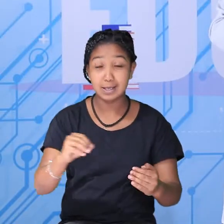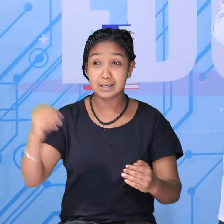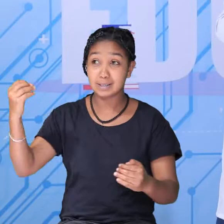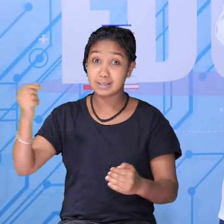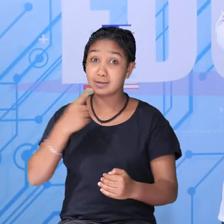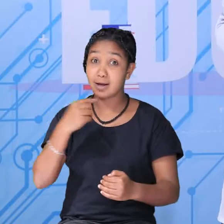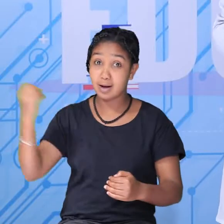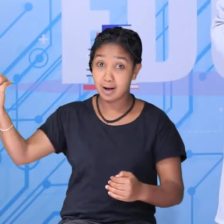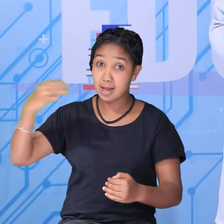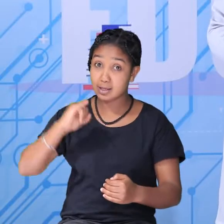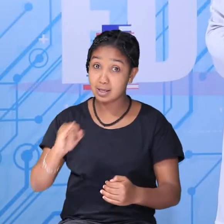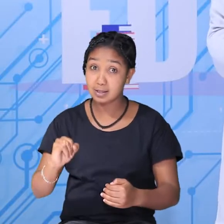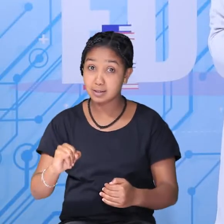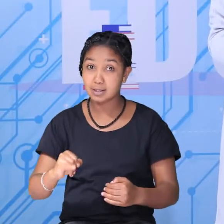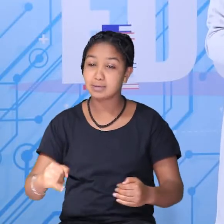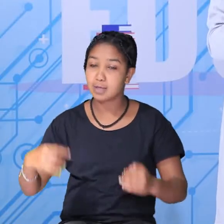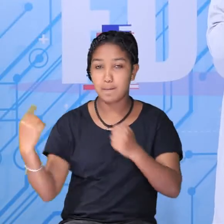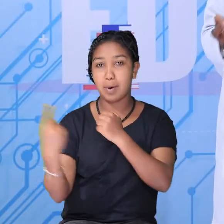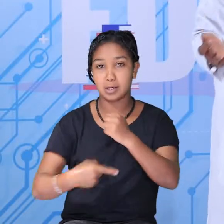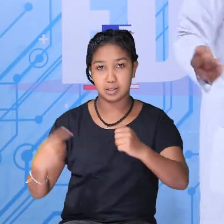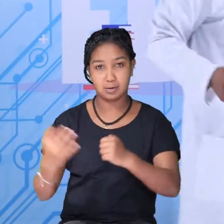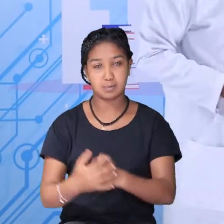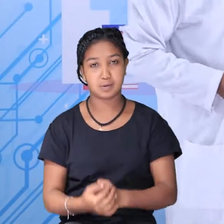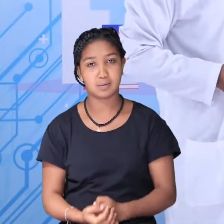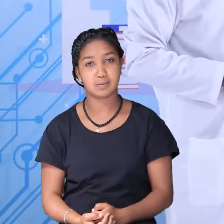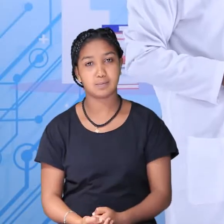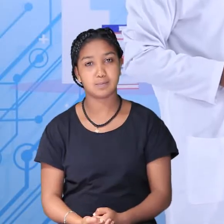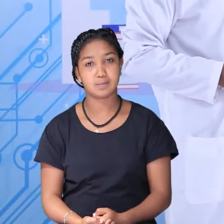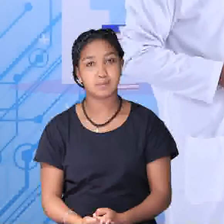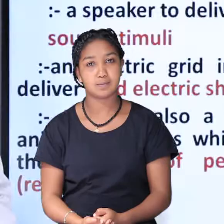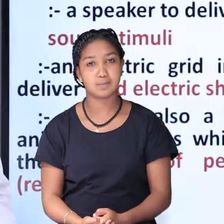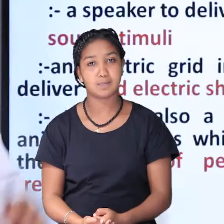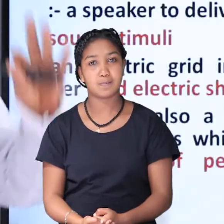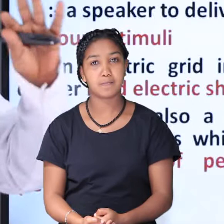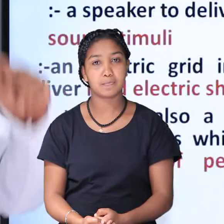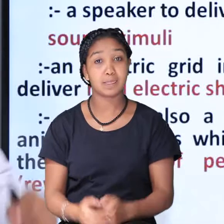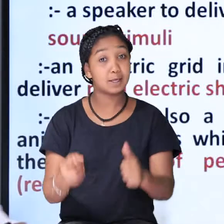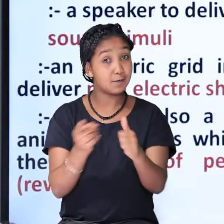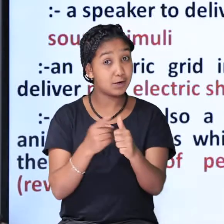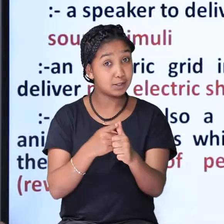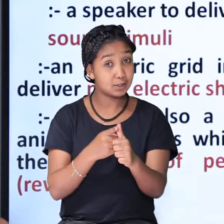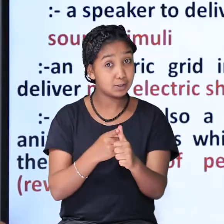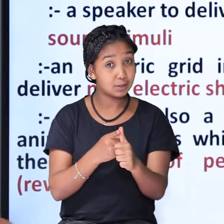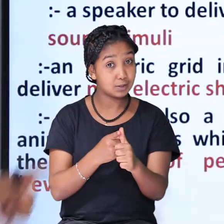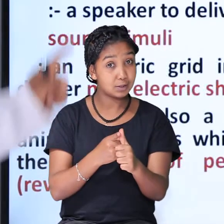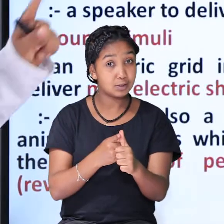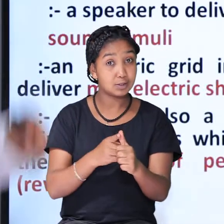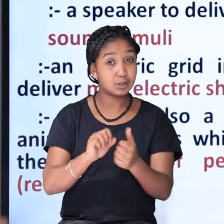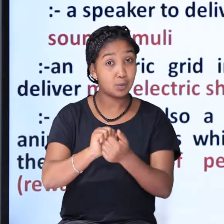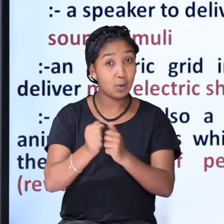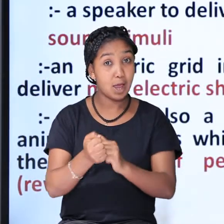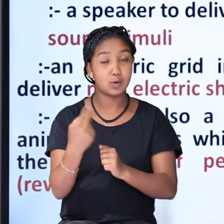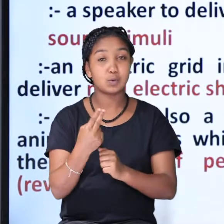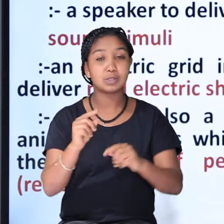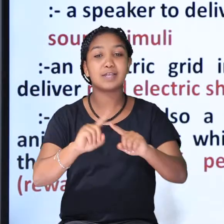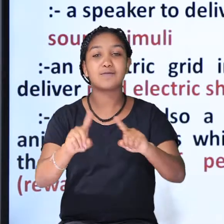and the red lights is associated with punishment. The first stimuli he used is